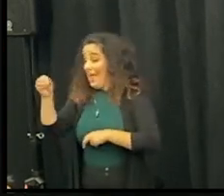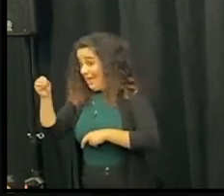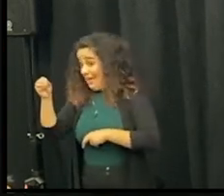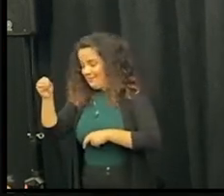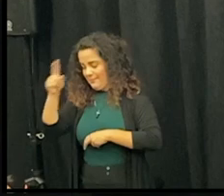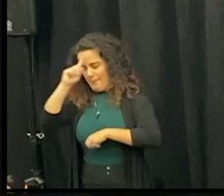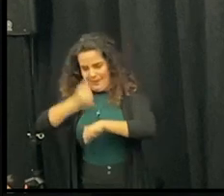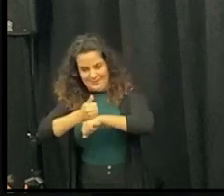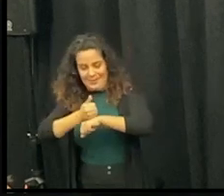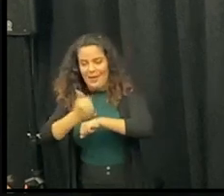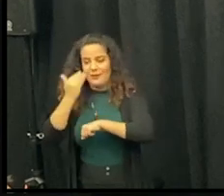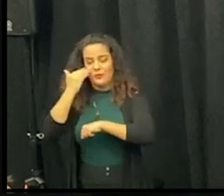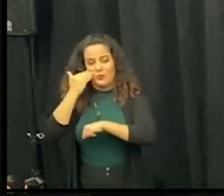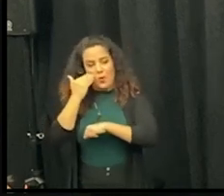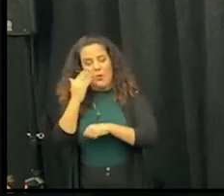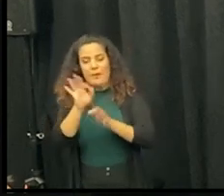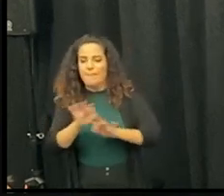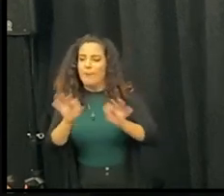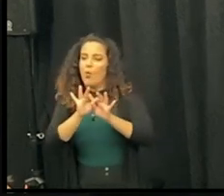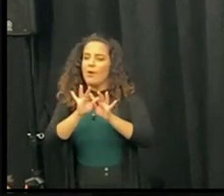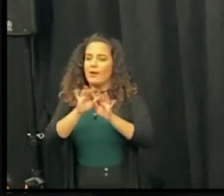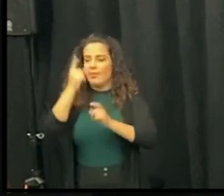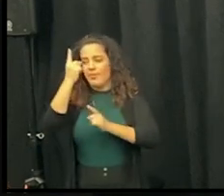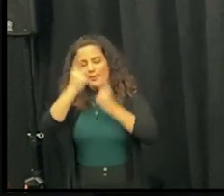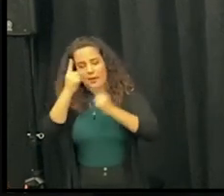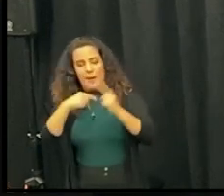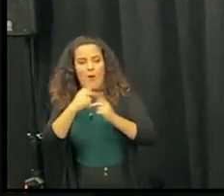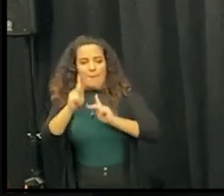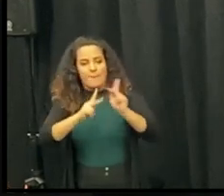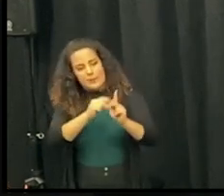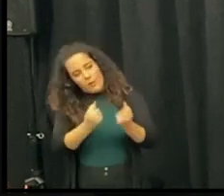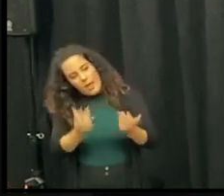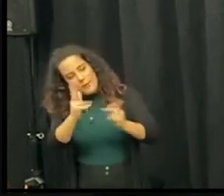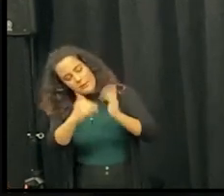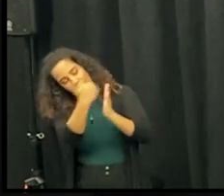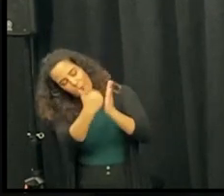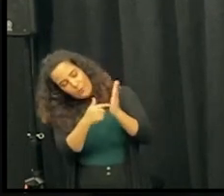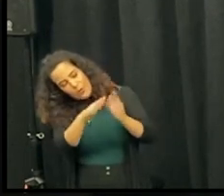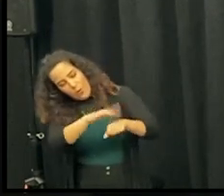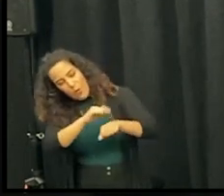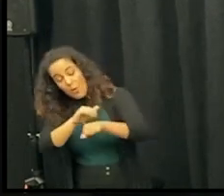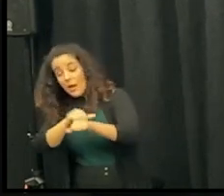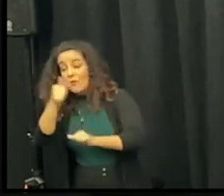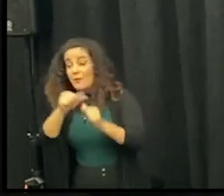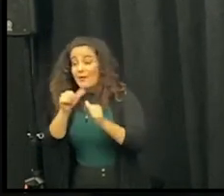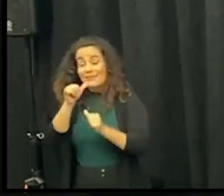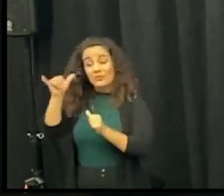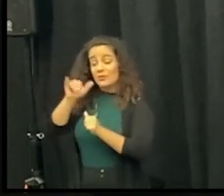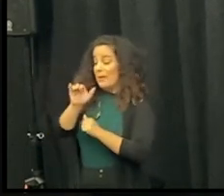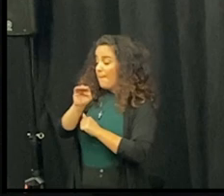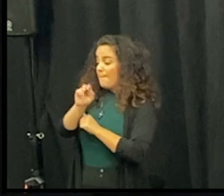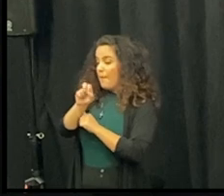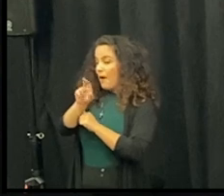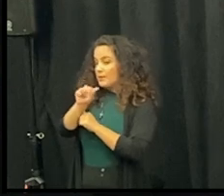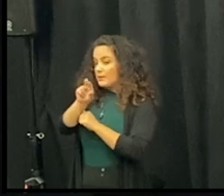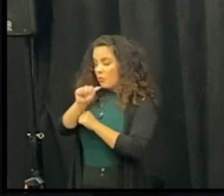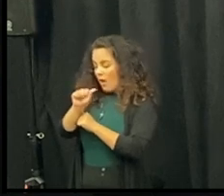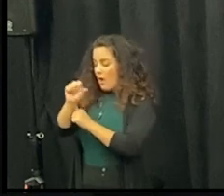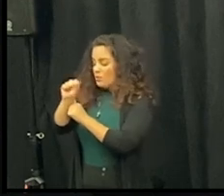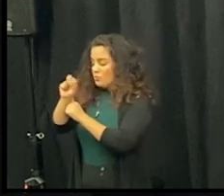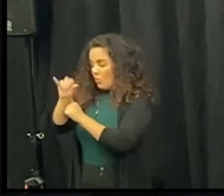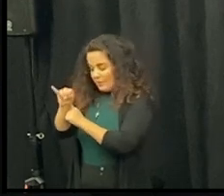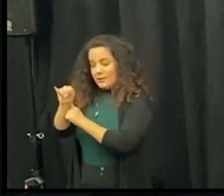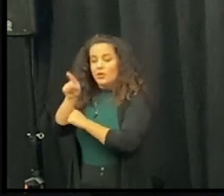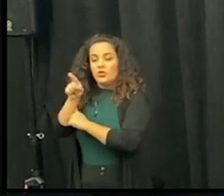place of abundance and trying to, you know, I was on a call yesterday with Masi Asari, composer Masi Asari, who wrote